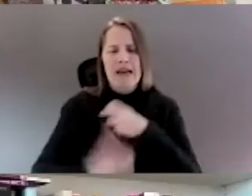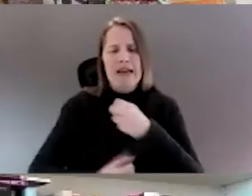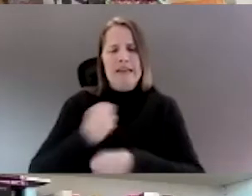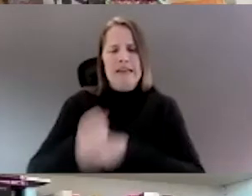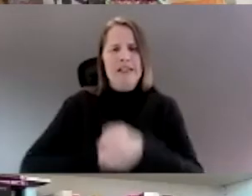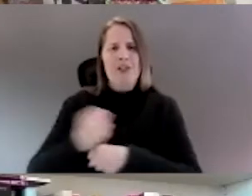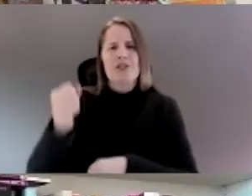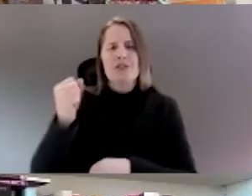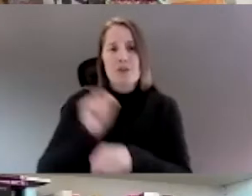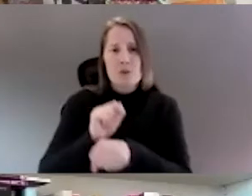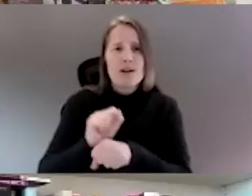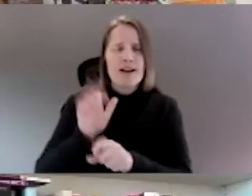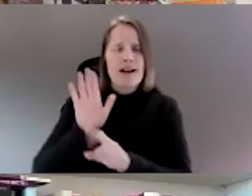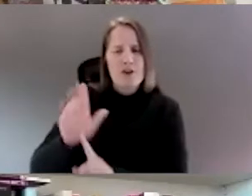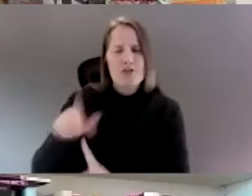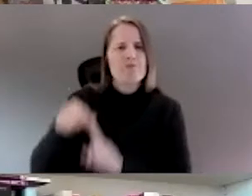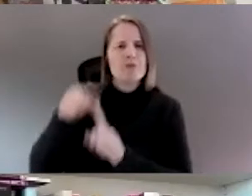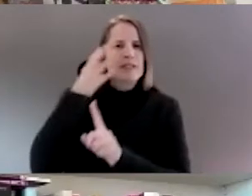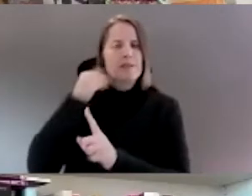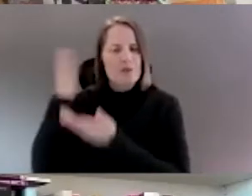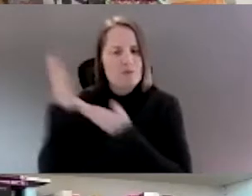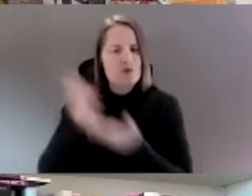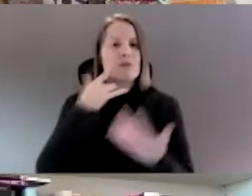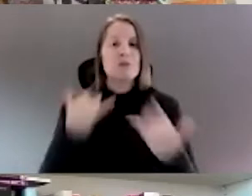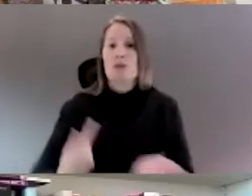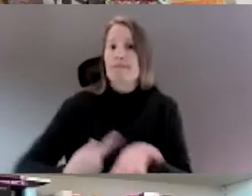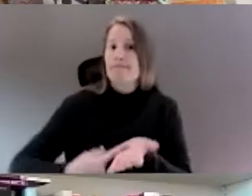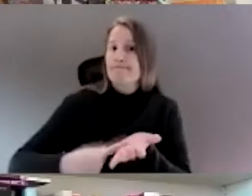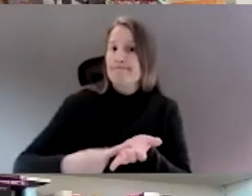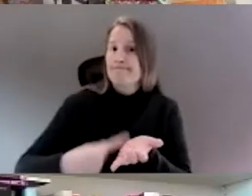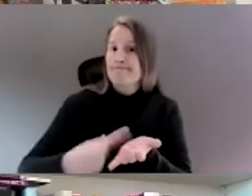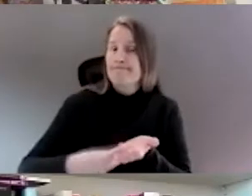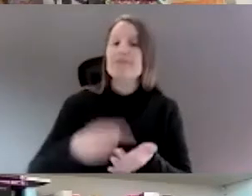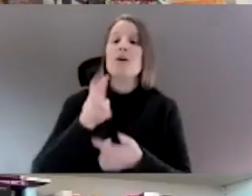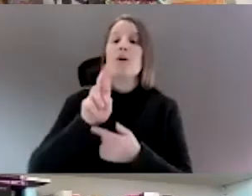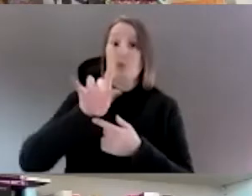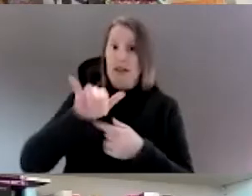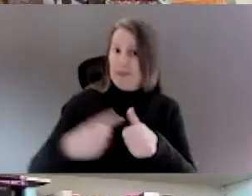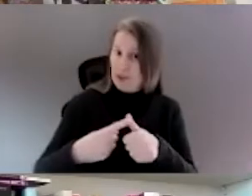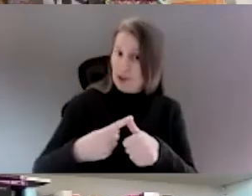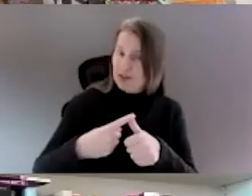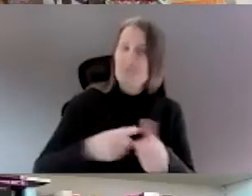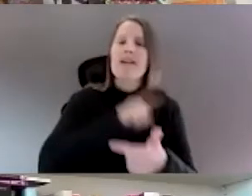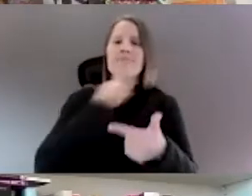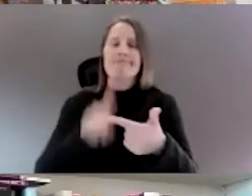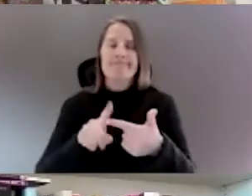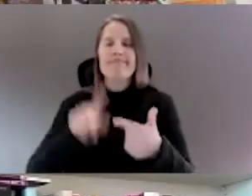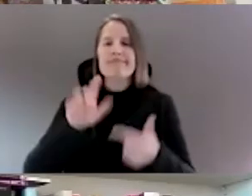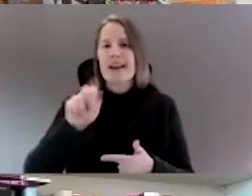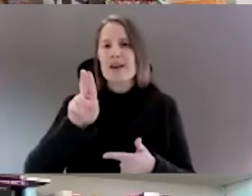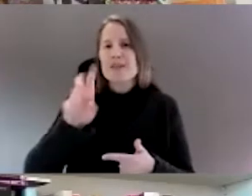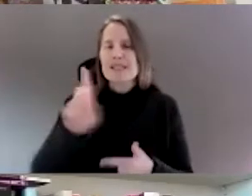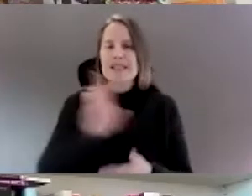our discussions today. After we hear from Brittany, she will be joined by AUCD Board President-elect and